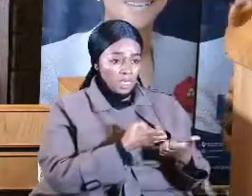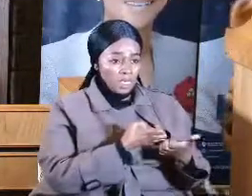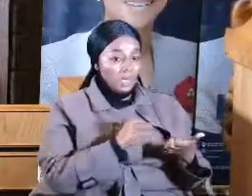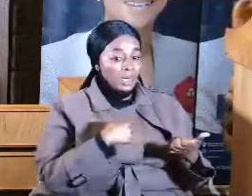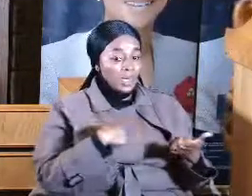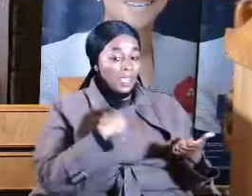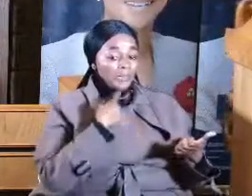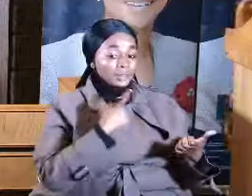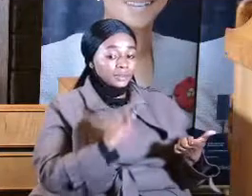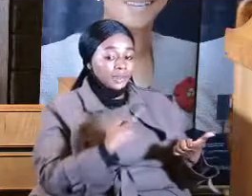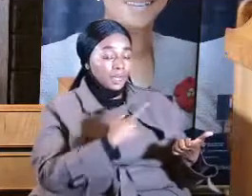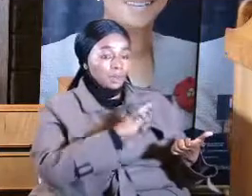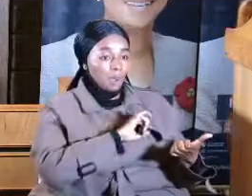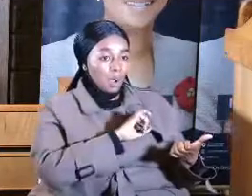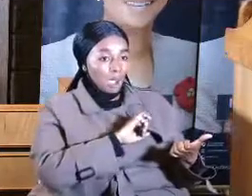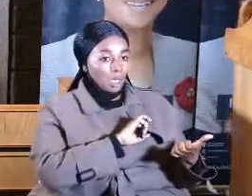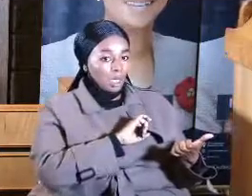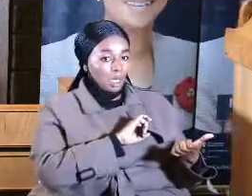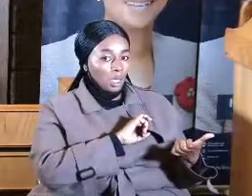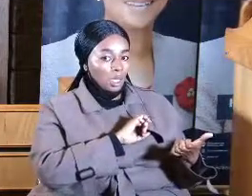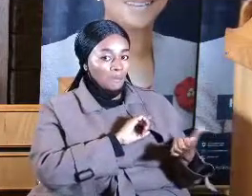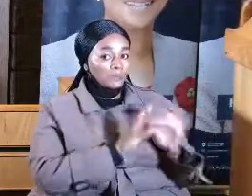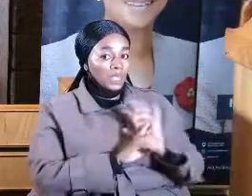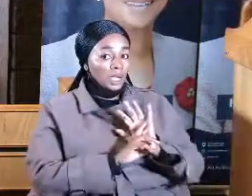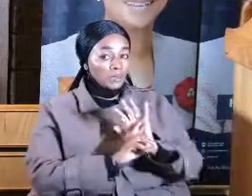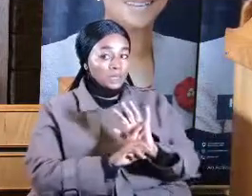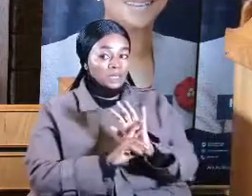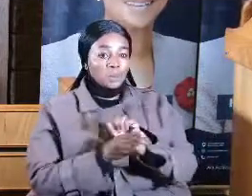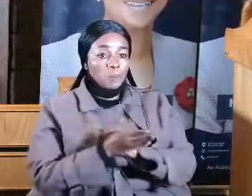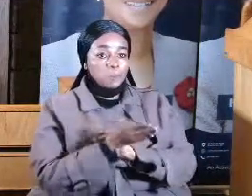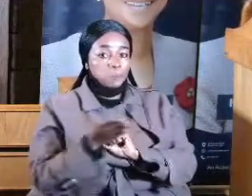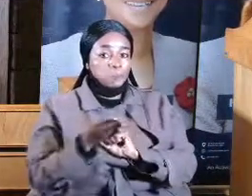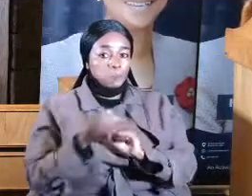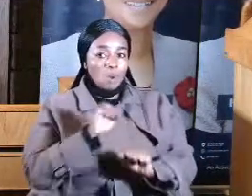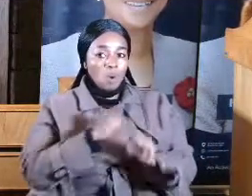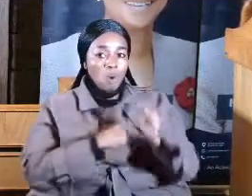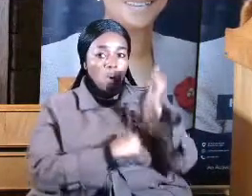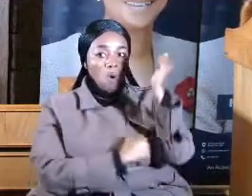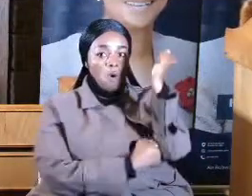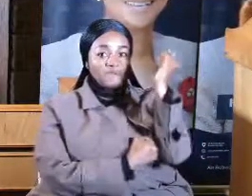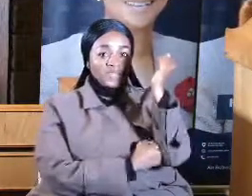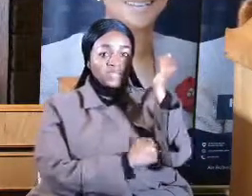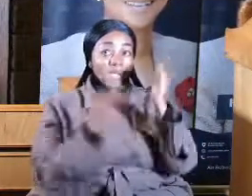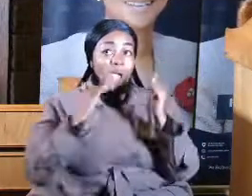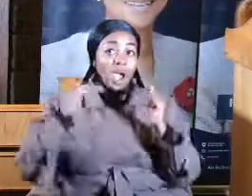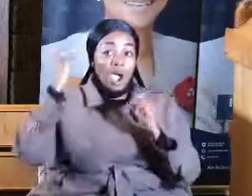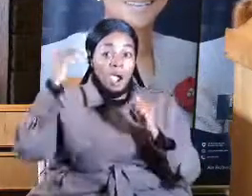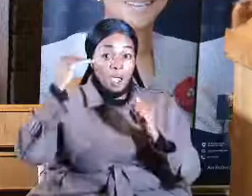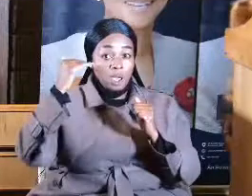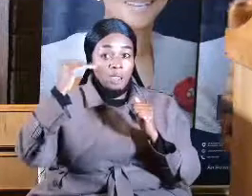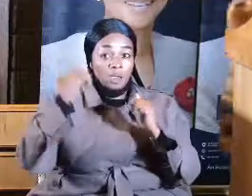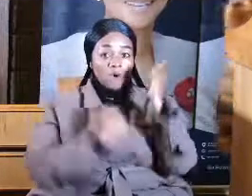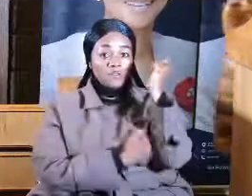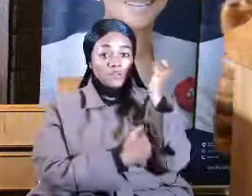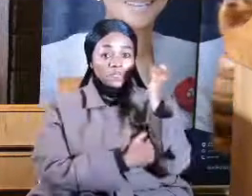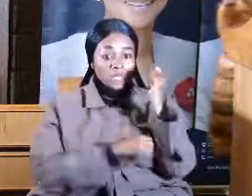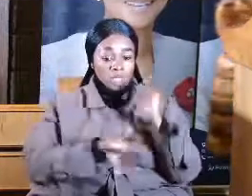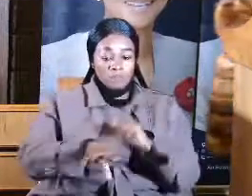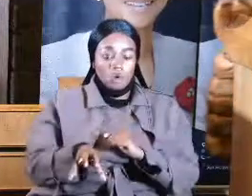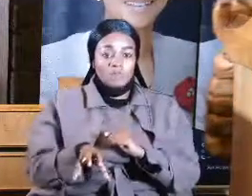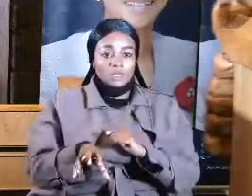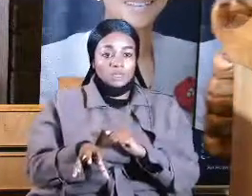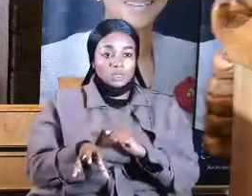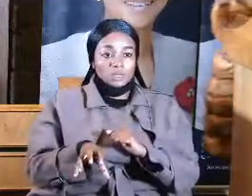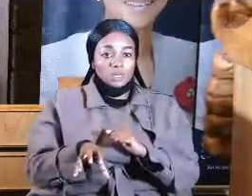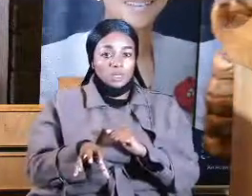this because there's a representative from the office of the highest office in the province that